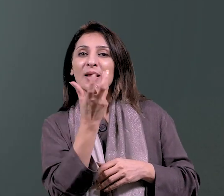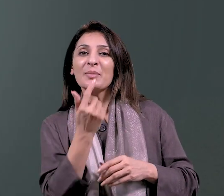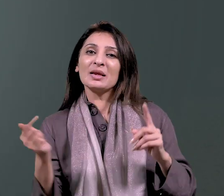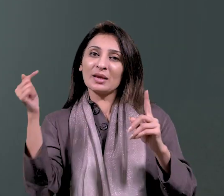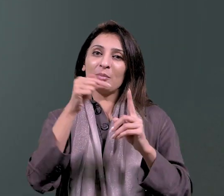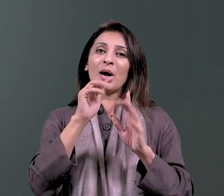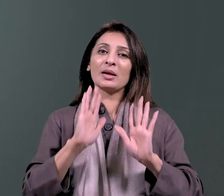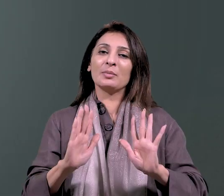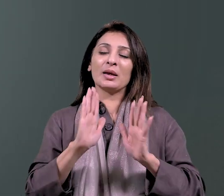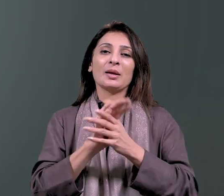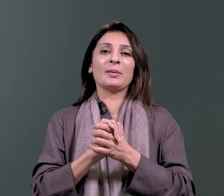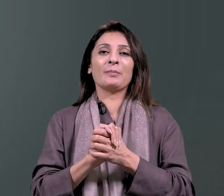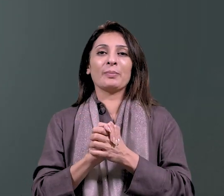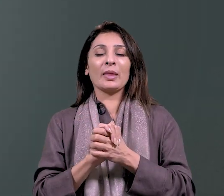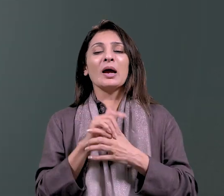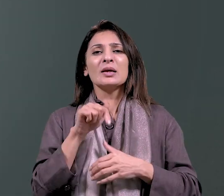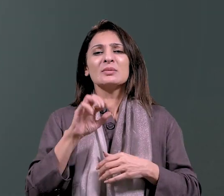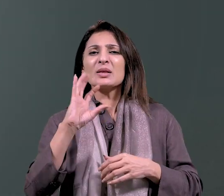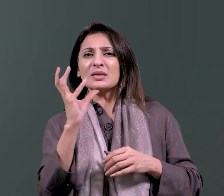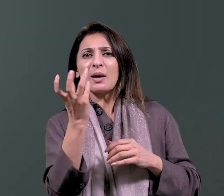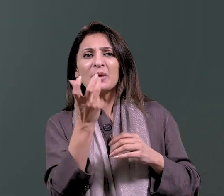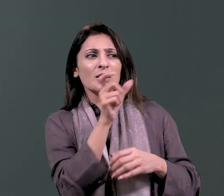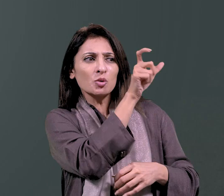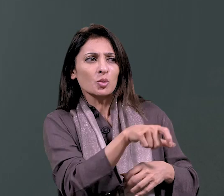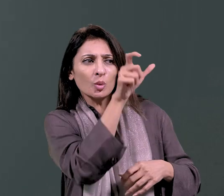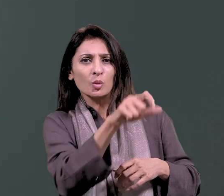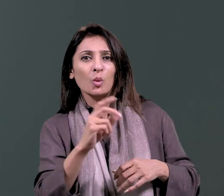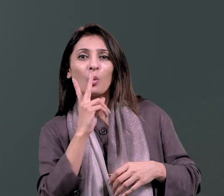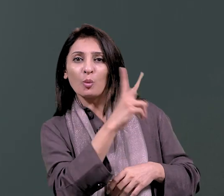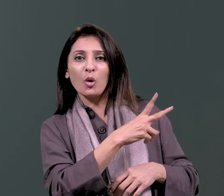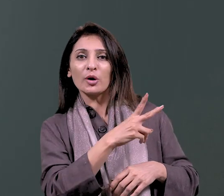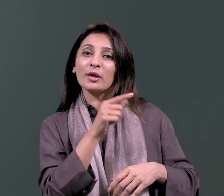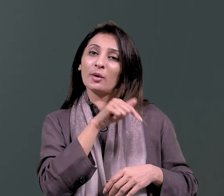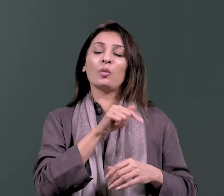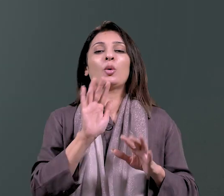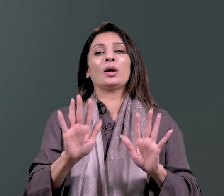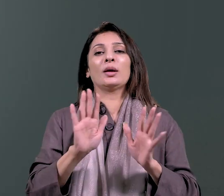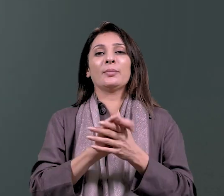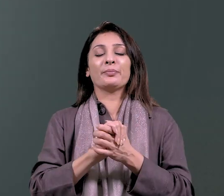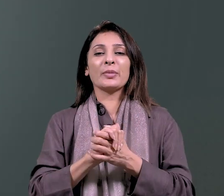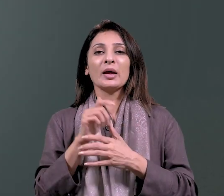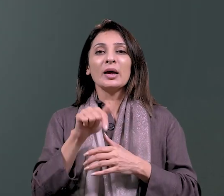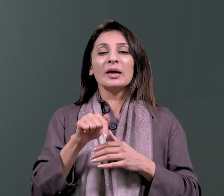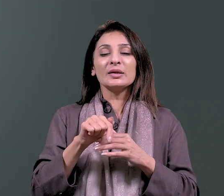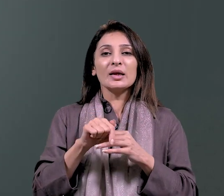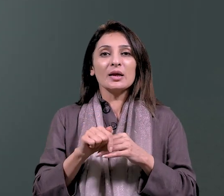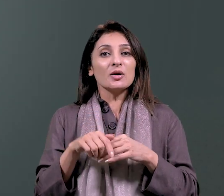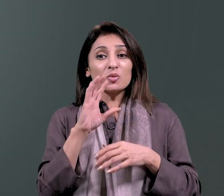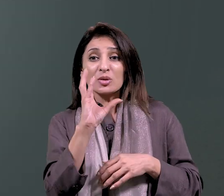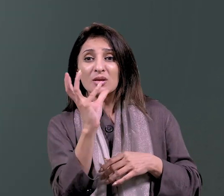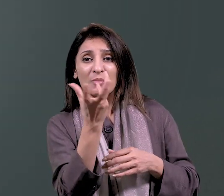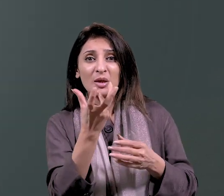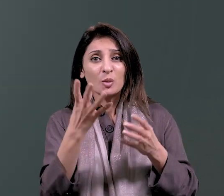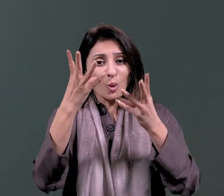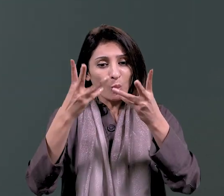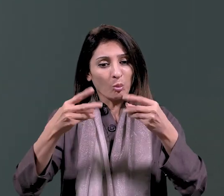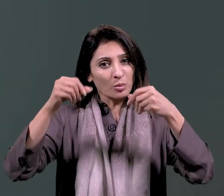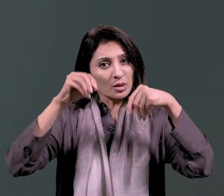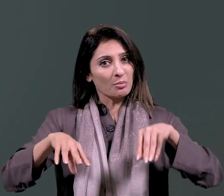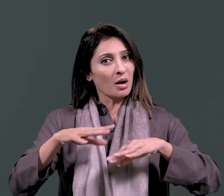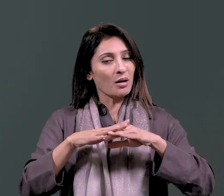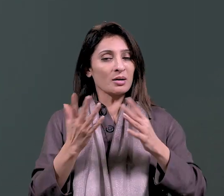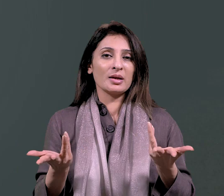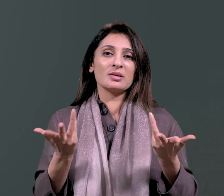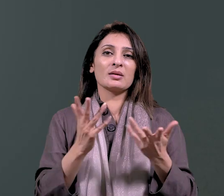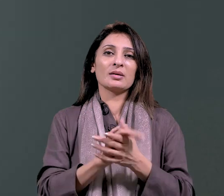earth says to humans about their recklessness and how they have caused climate change, which is destroying the